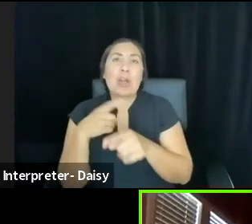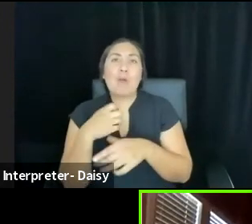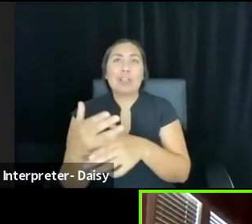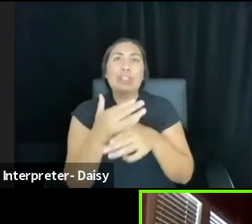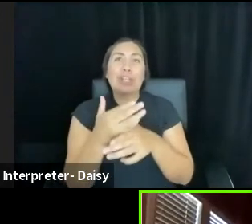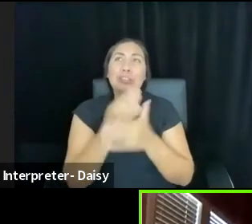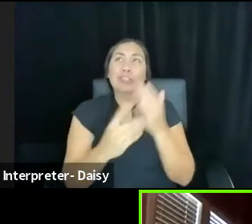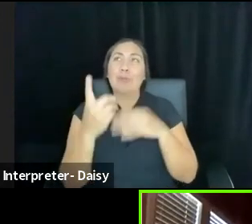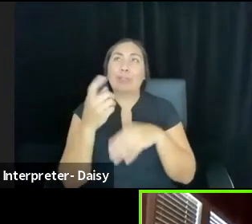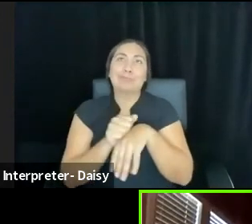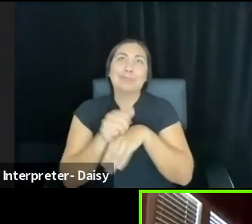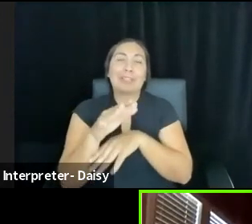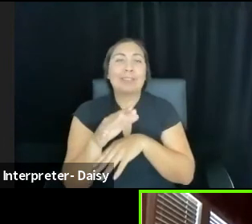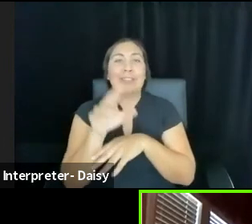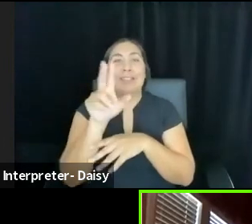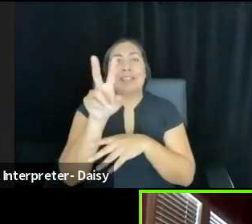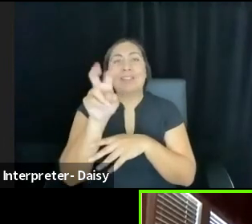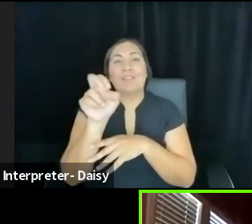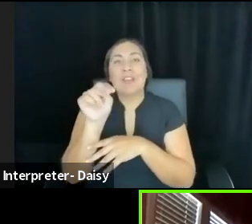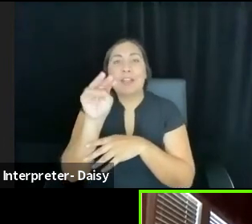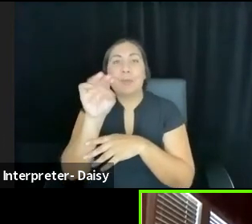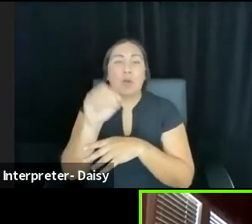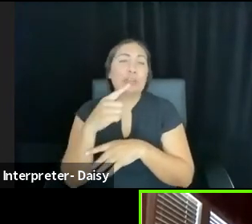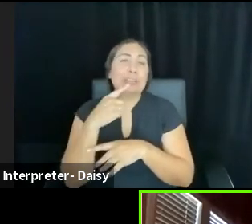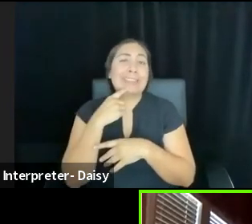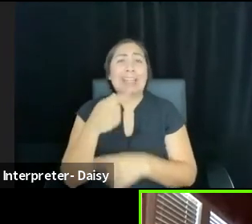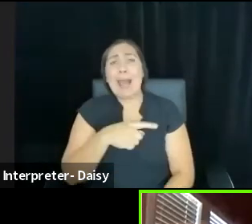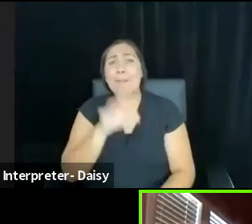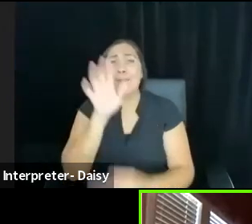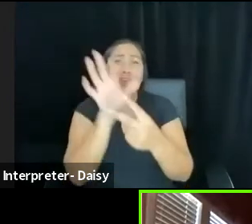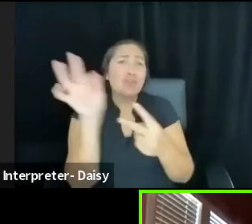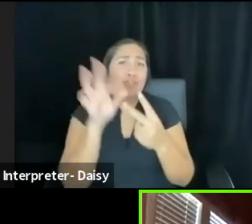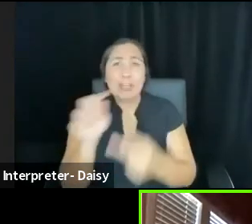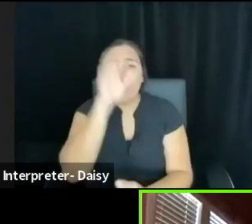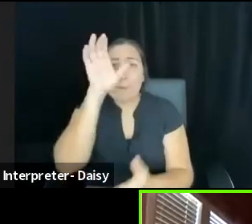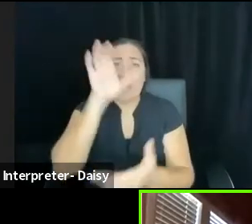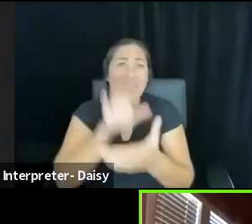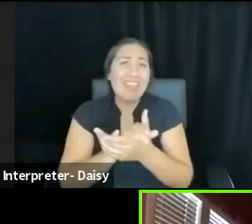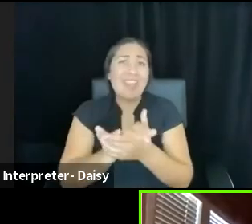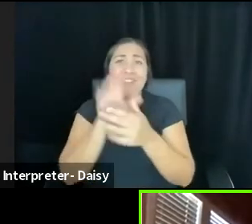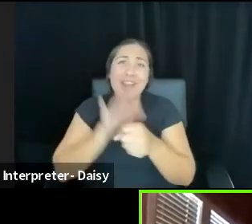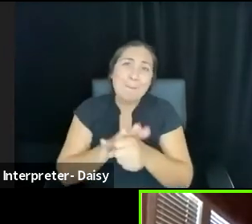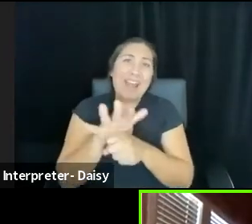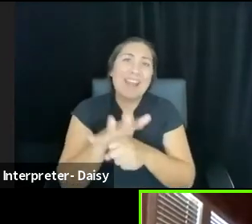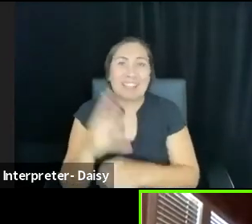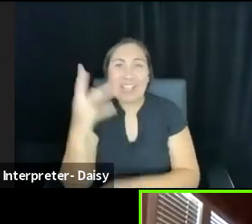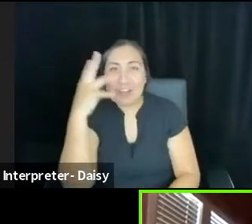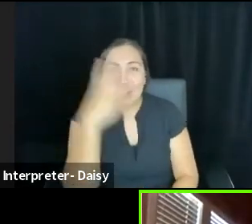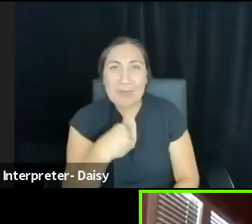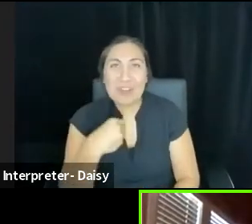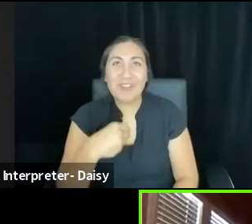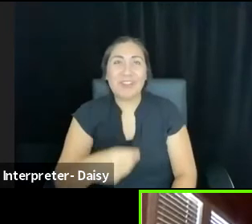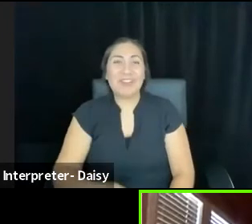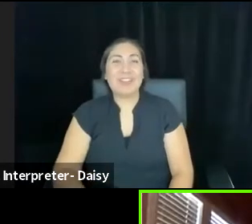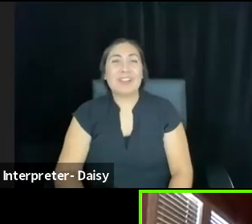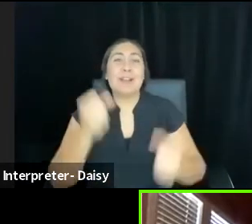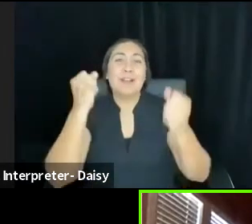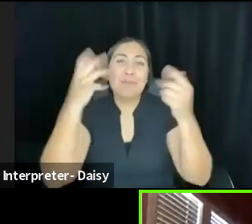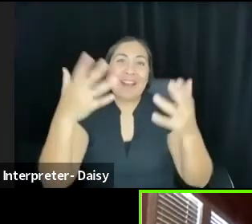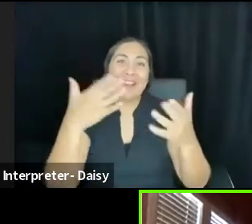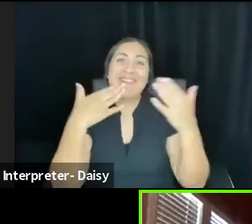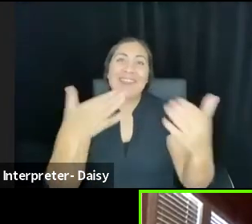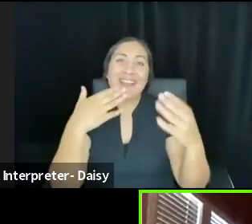said, I am choosing to believe in abundance, which is just so beautiful. Many thanks to our panelists,